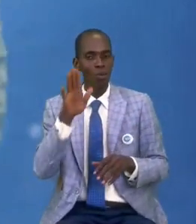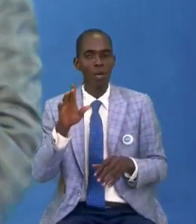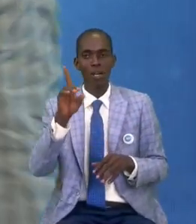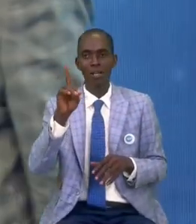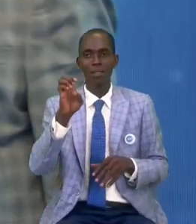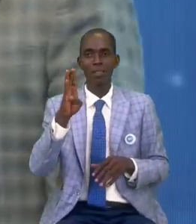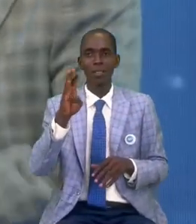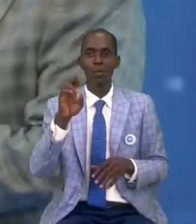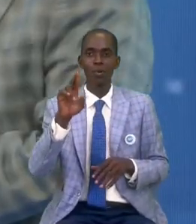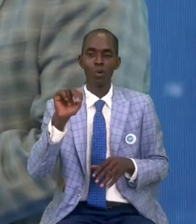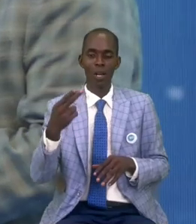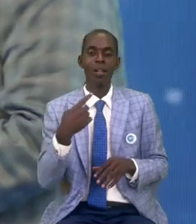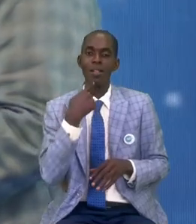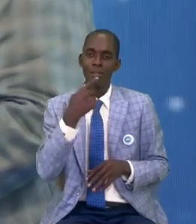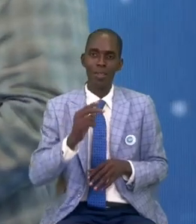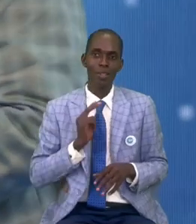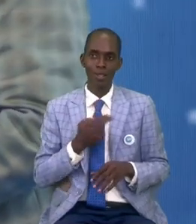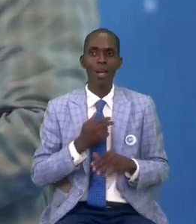you very much. God bless you.